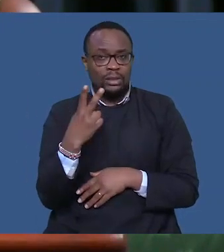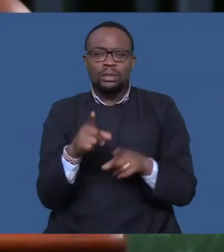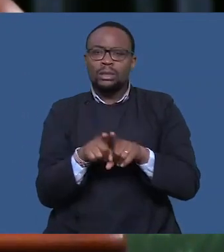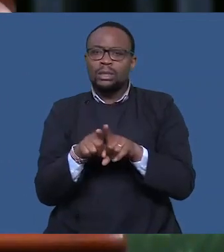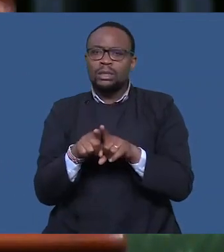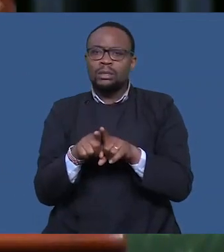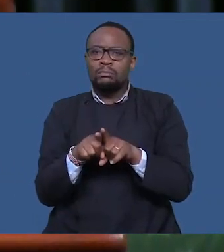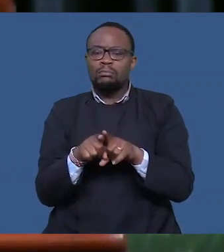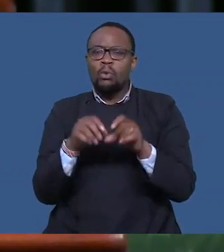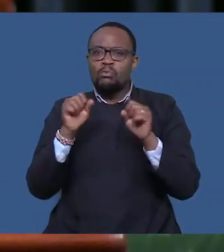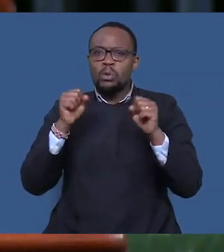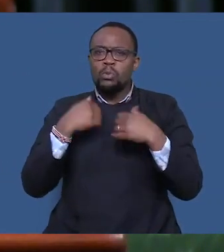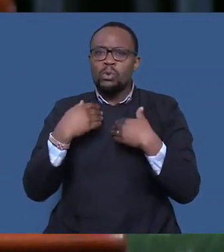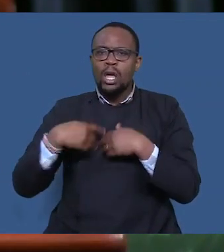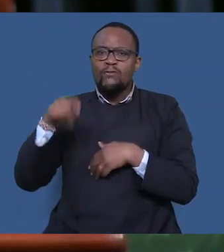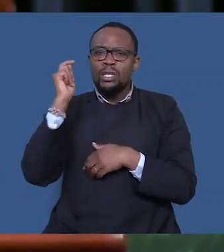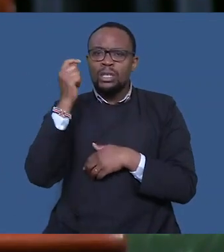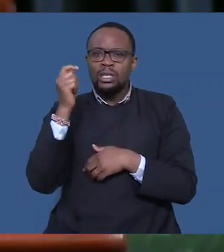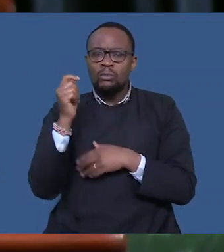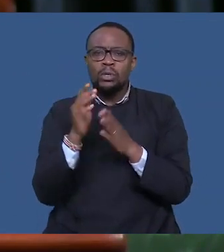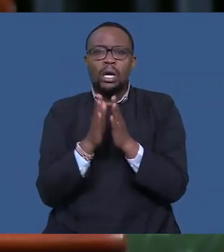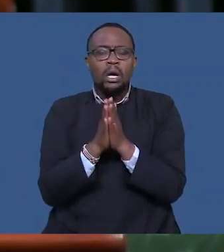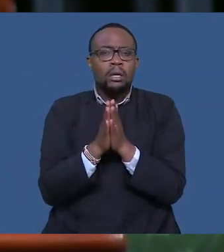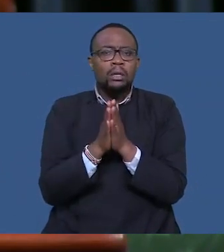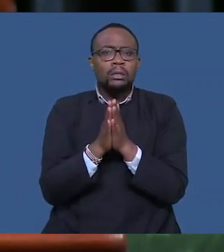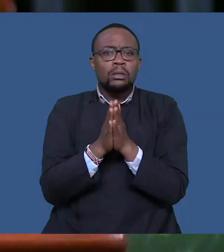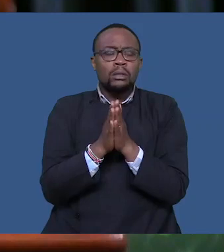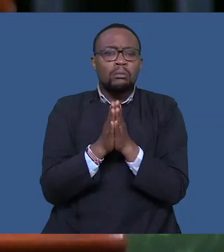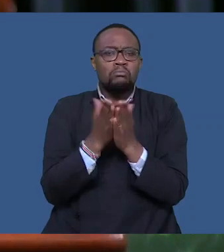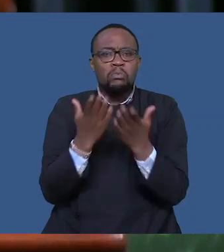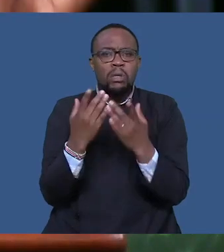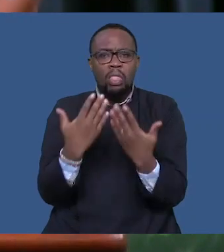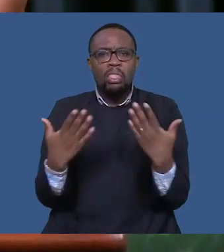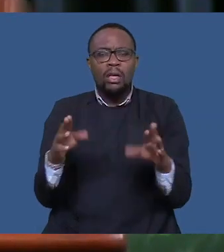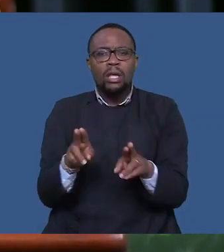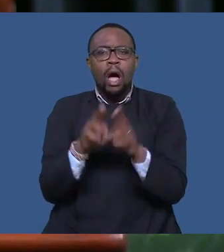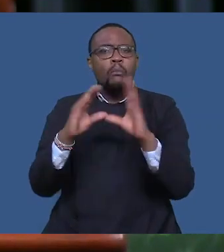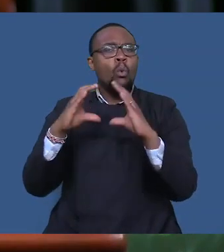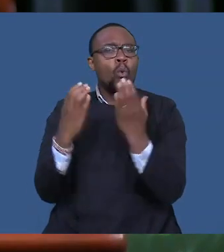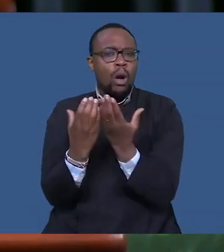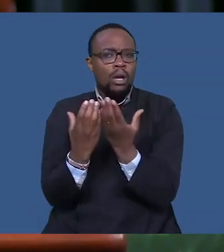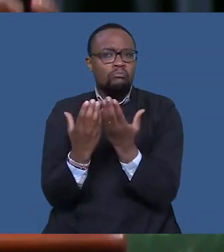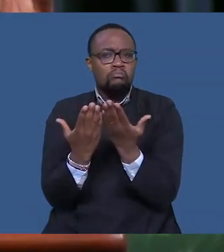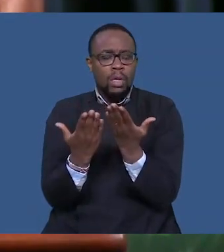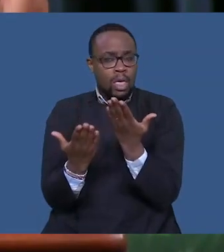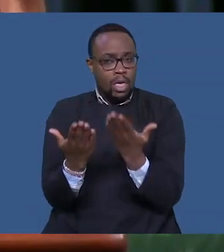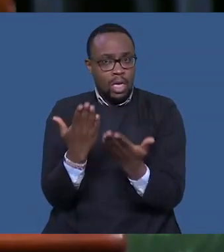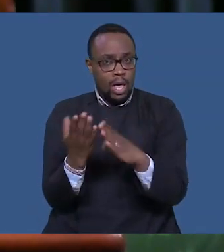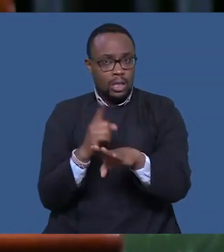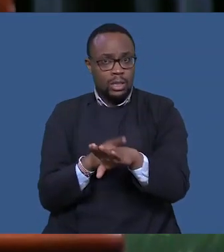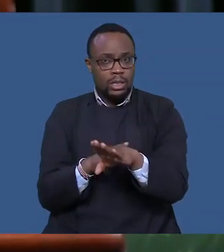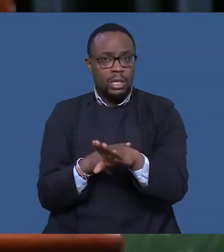even we can attest to it, even in regards to what has taken place globally, is that at any one time that